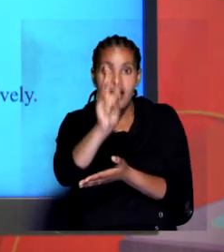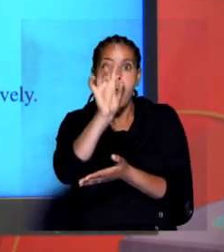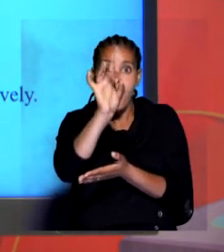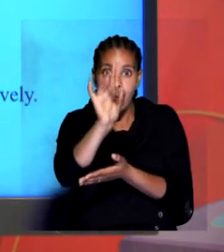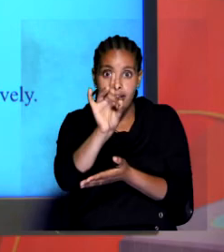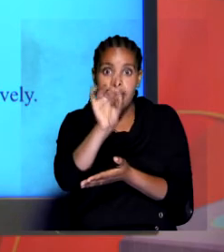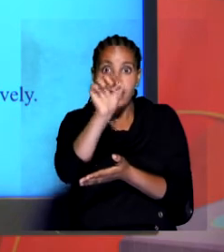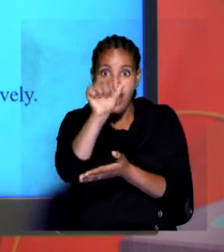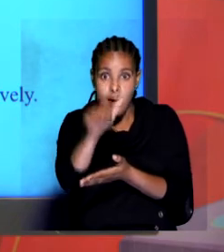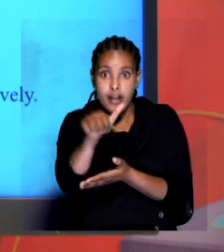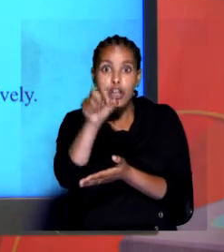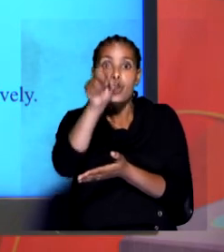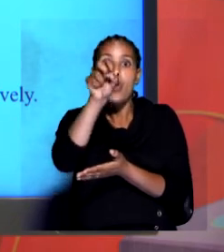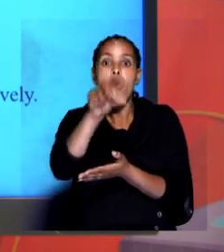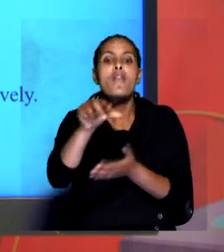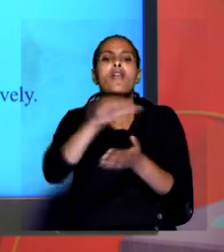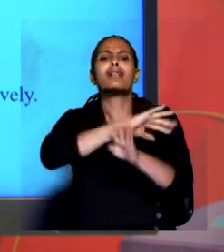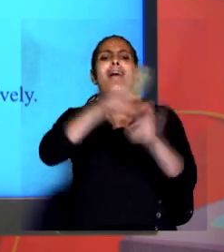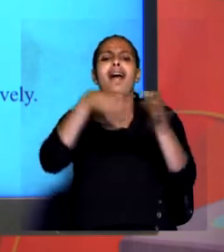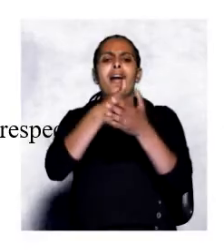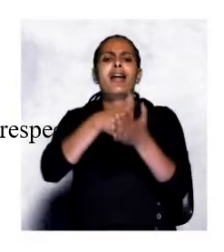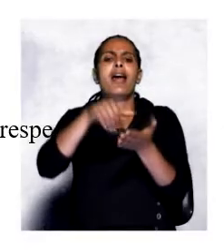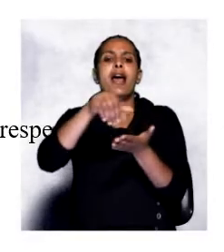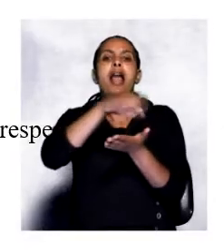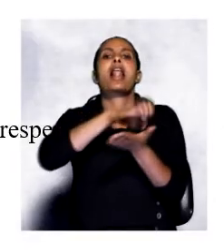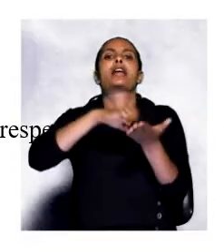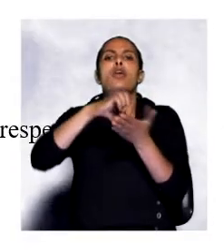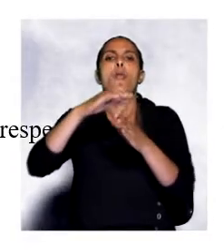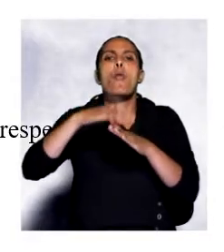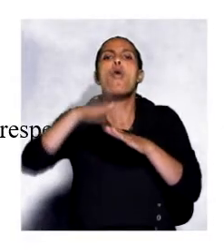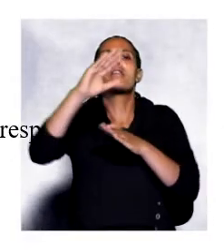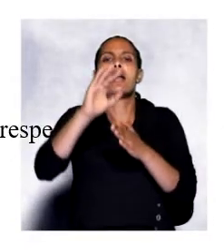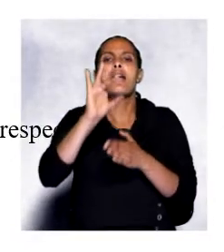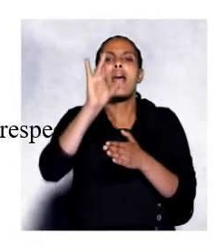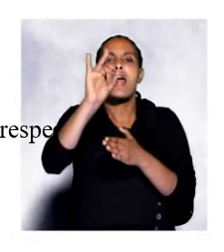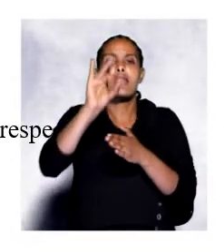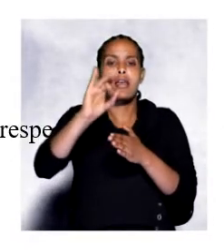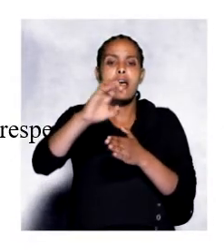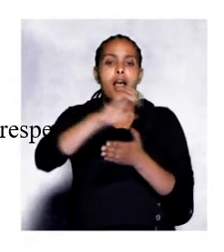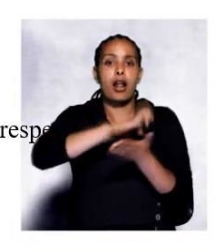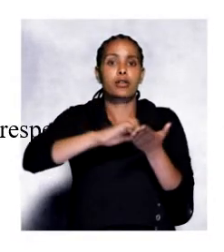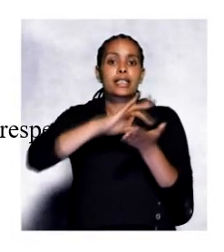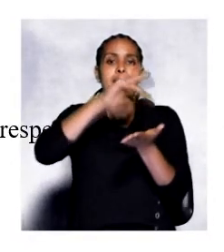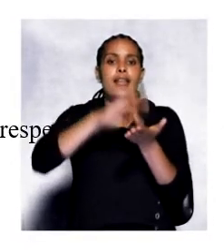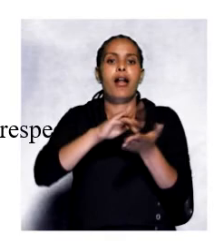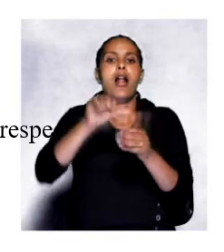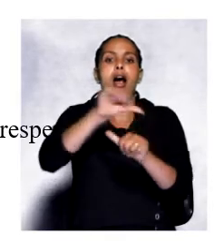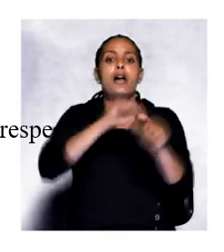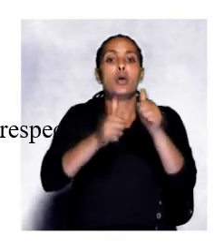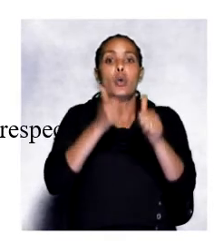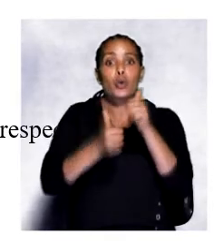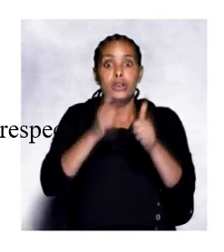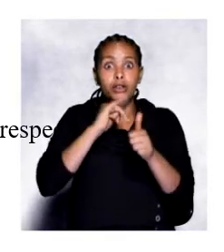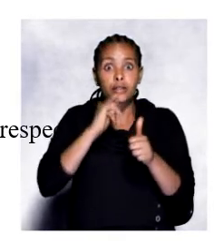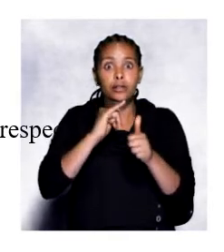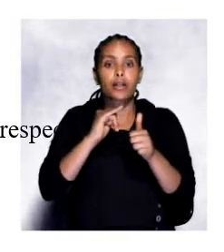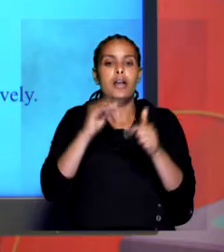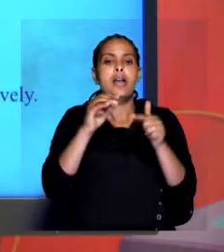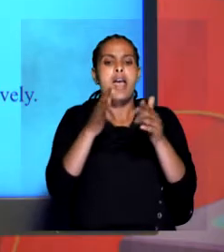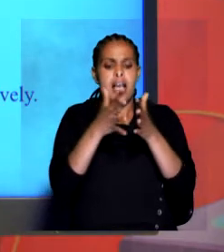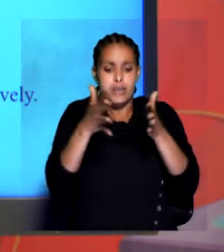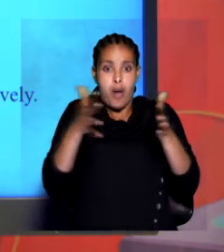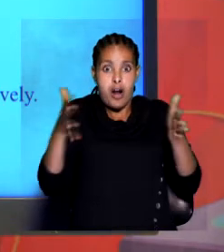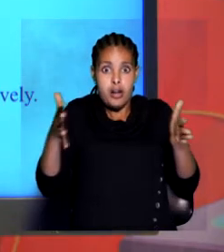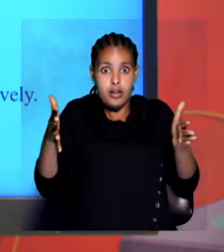8, 10, 12 electrons. More than 8 electrons on the central atom, which is known as